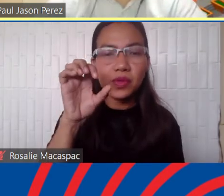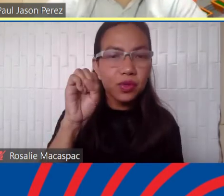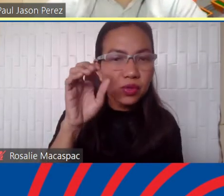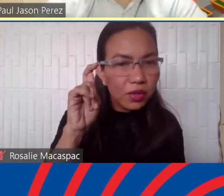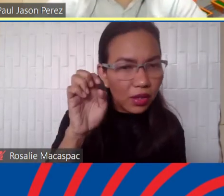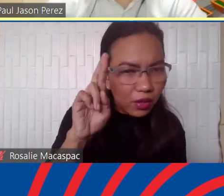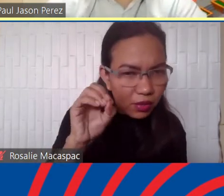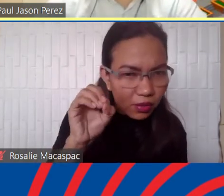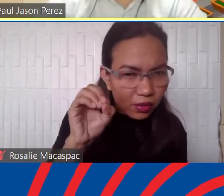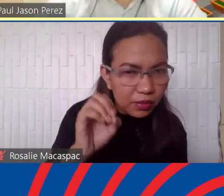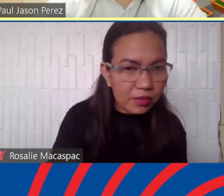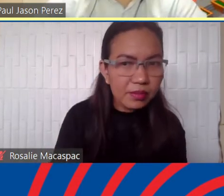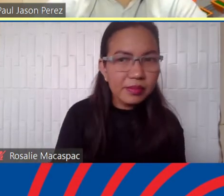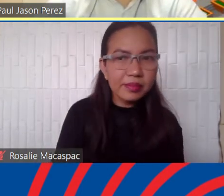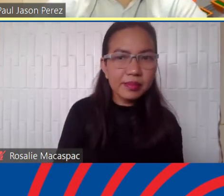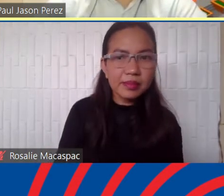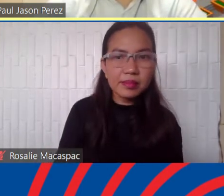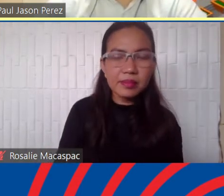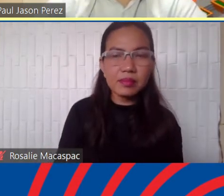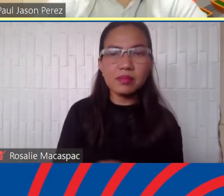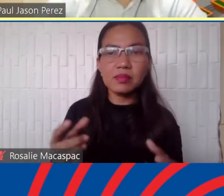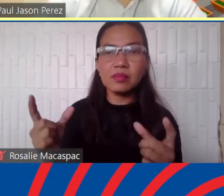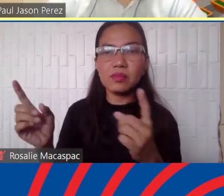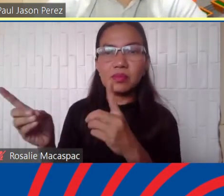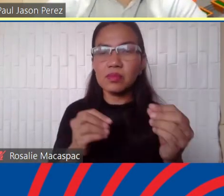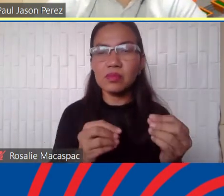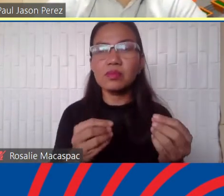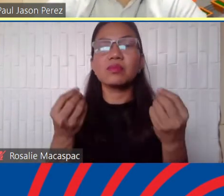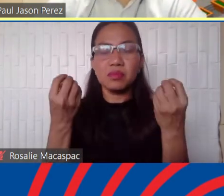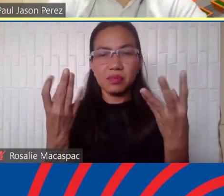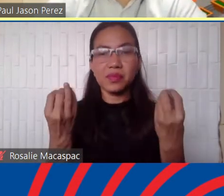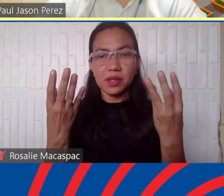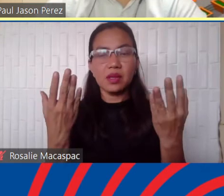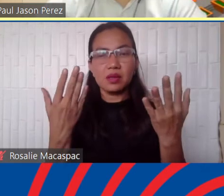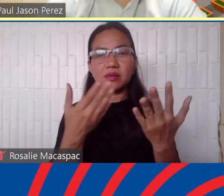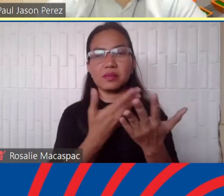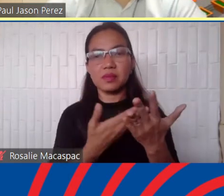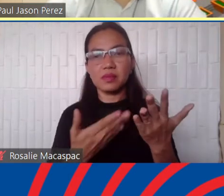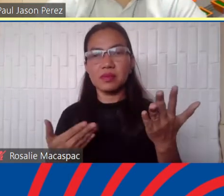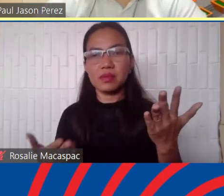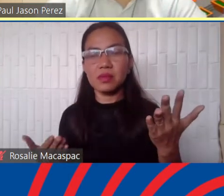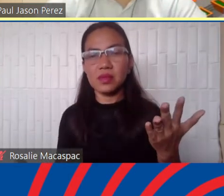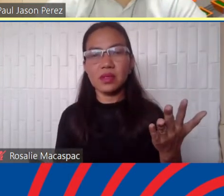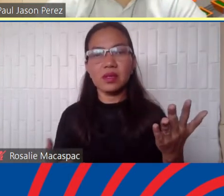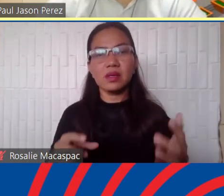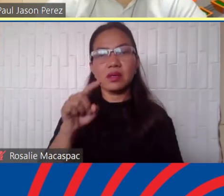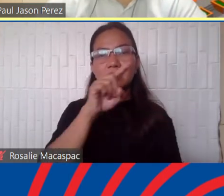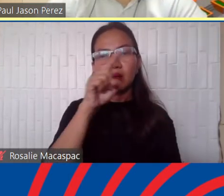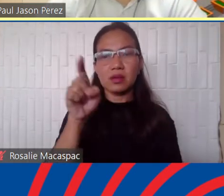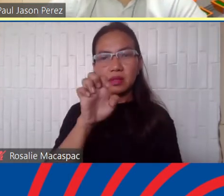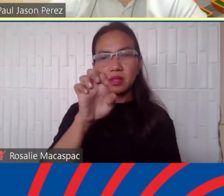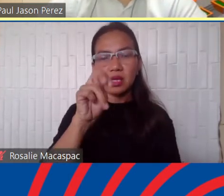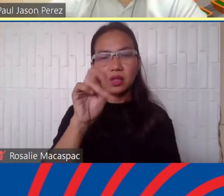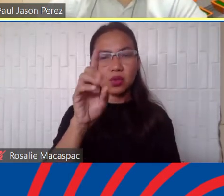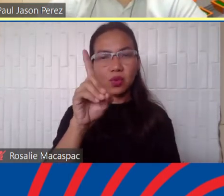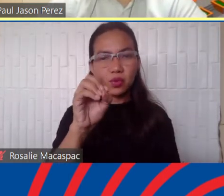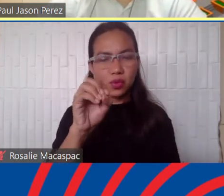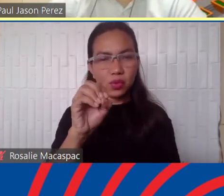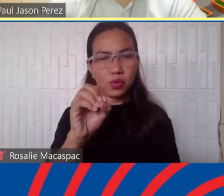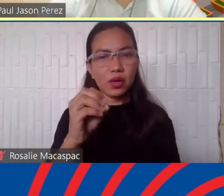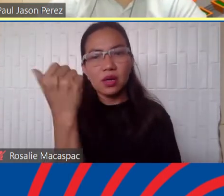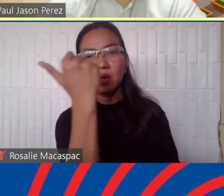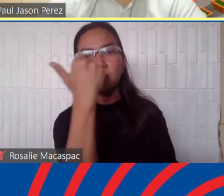yeah, you can do so much more. So that's Zenodo. Another